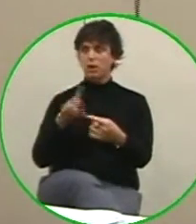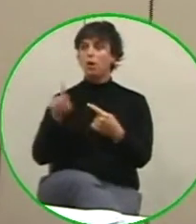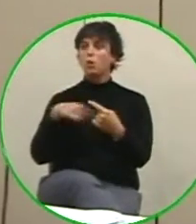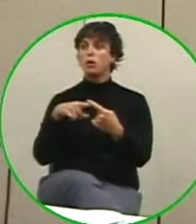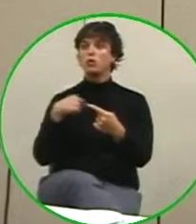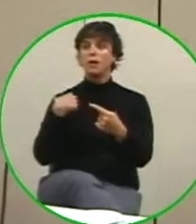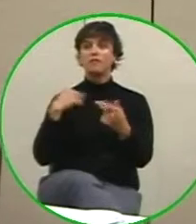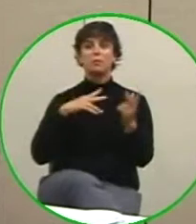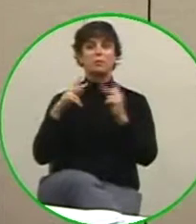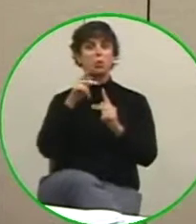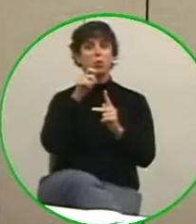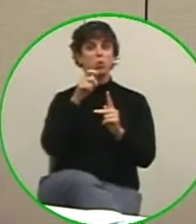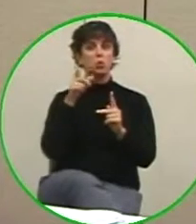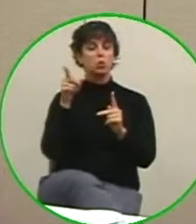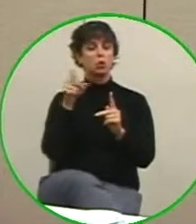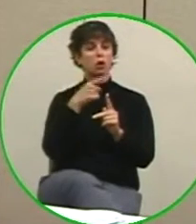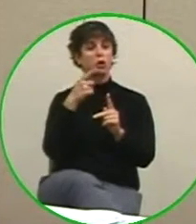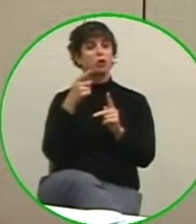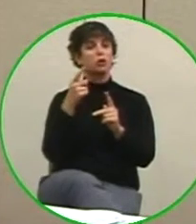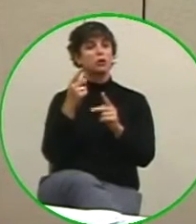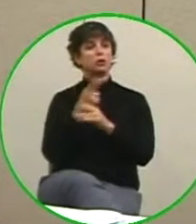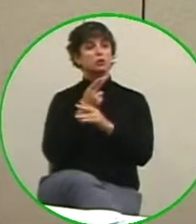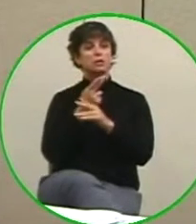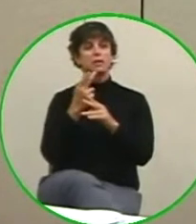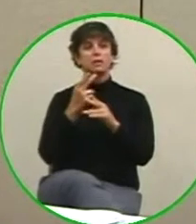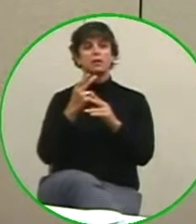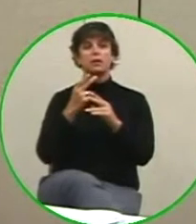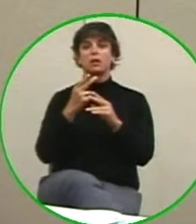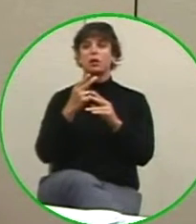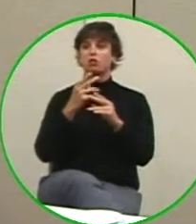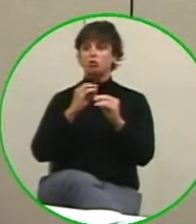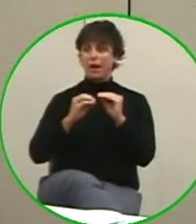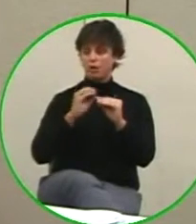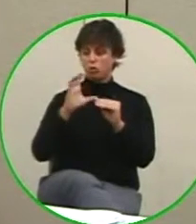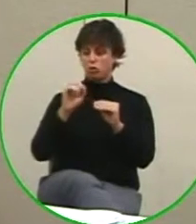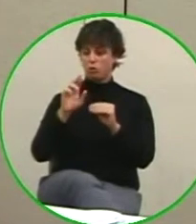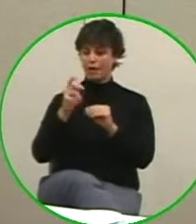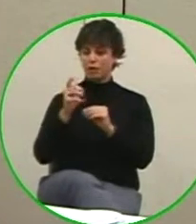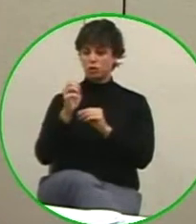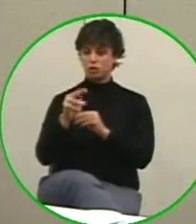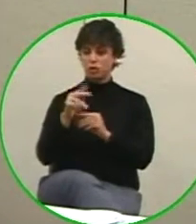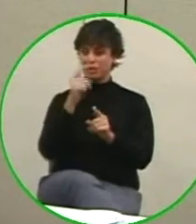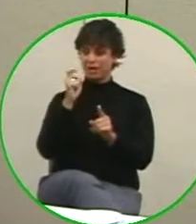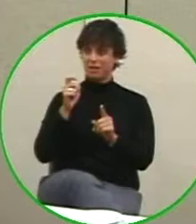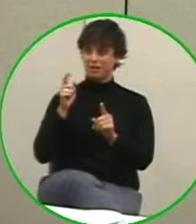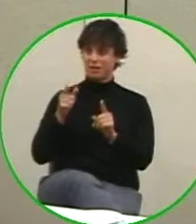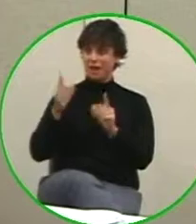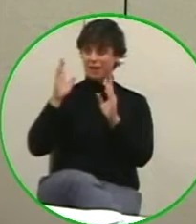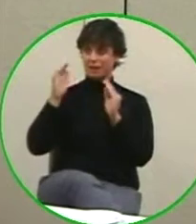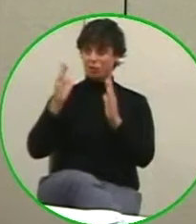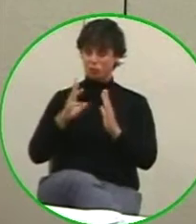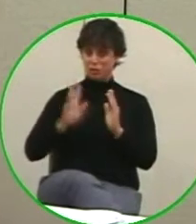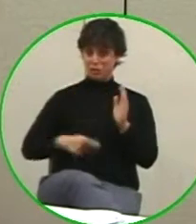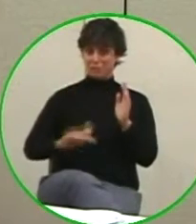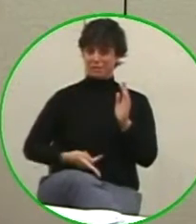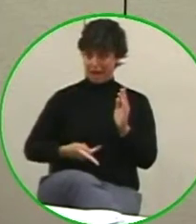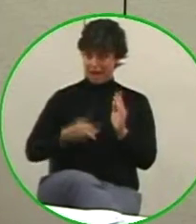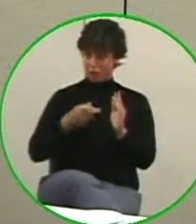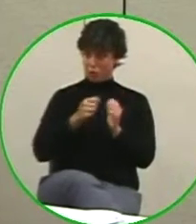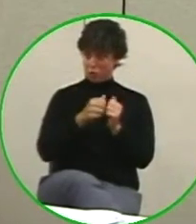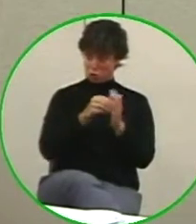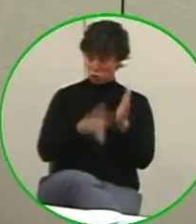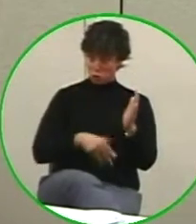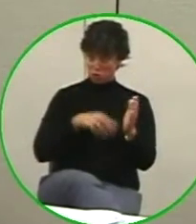you have people who are using correction because they're upset at the student, that's not feedback